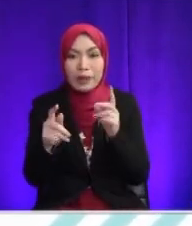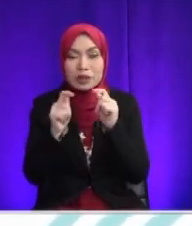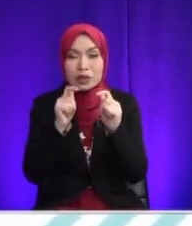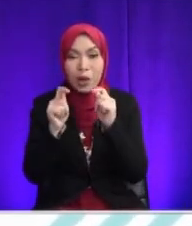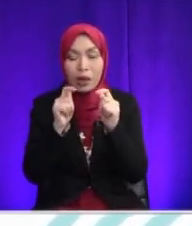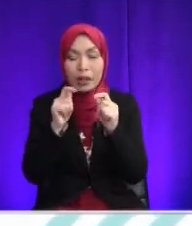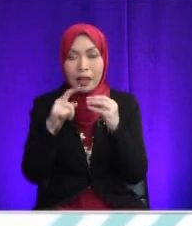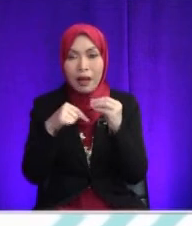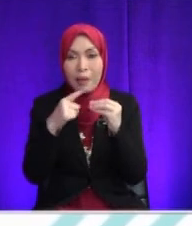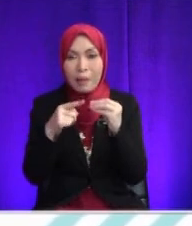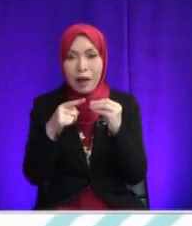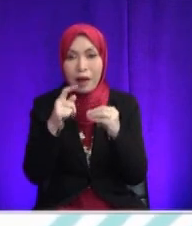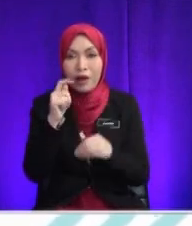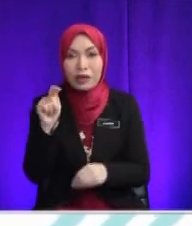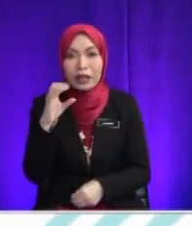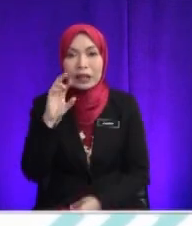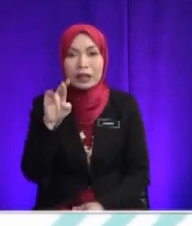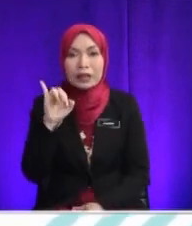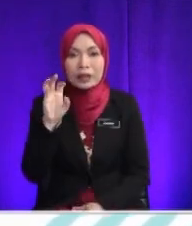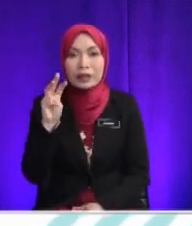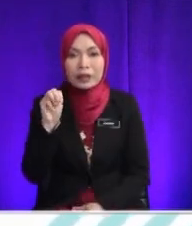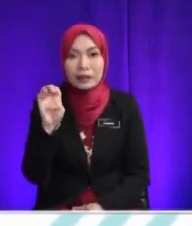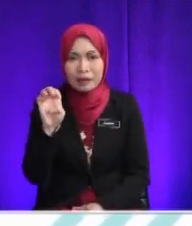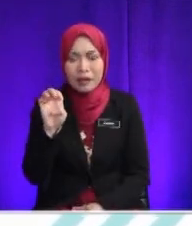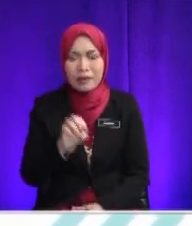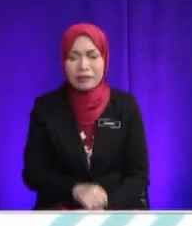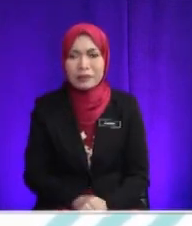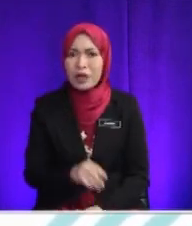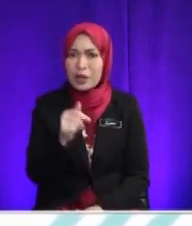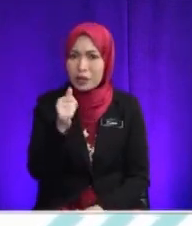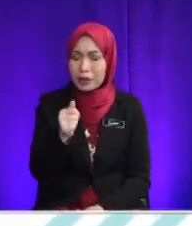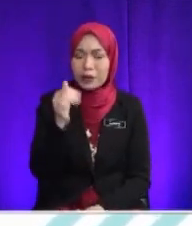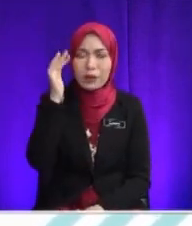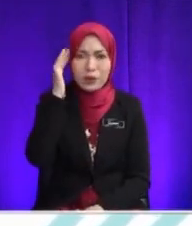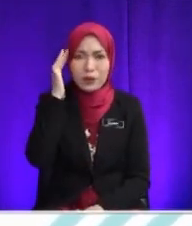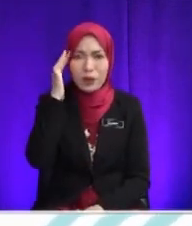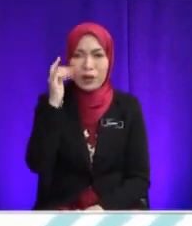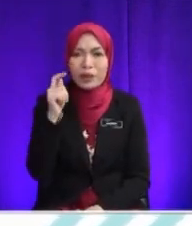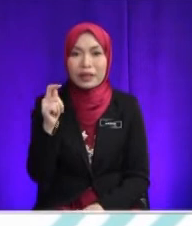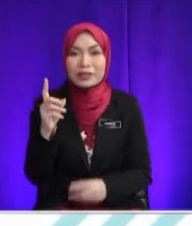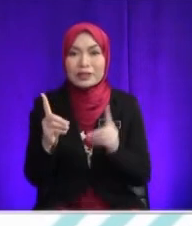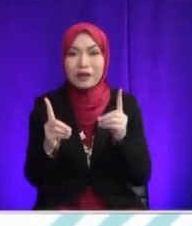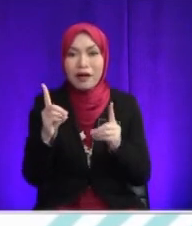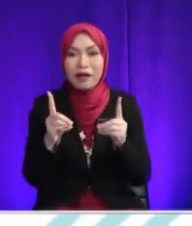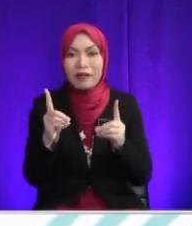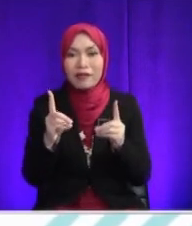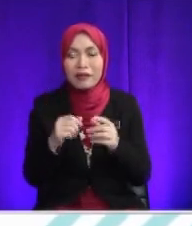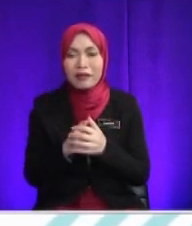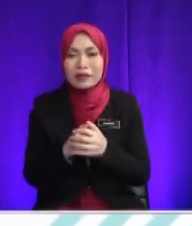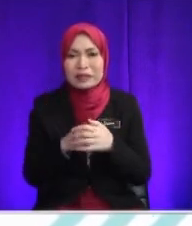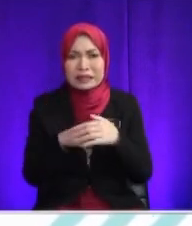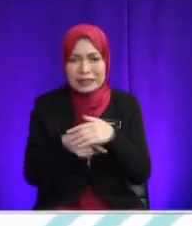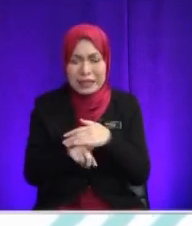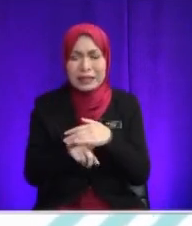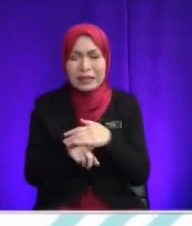You know that driver who drove onto the pavement and killed a woman and her baby? Yes, I remember. He was only